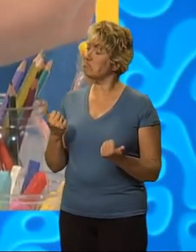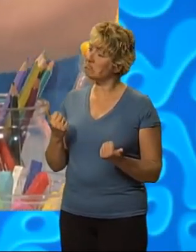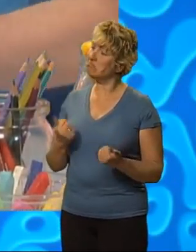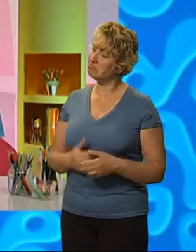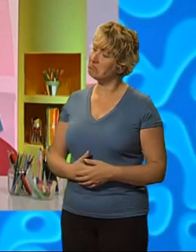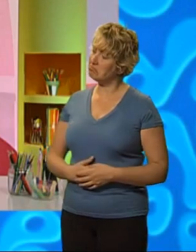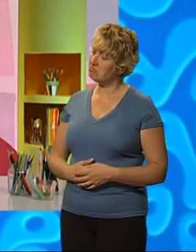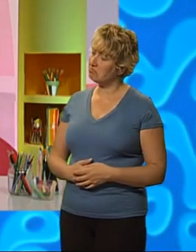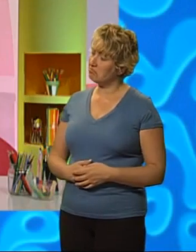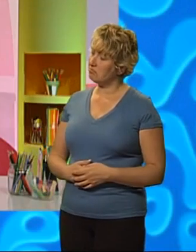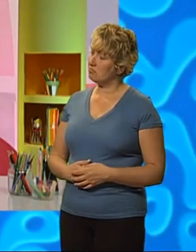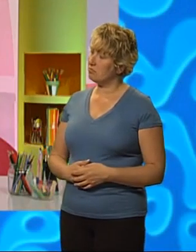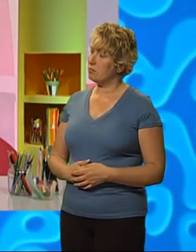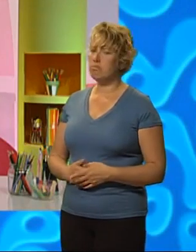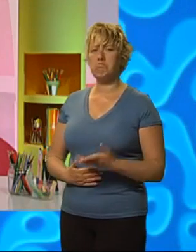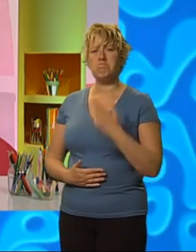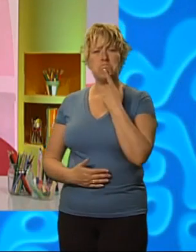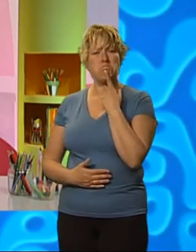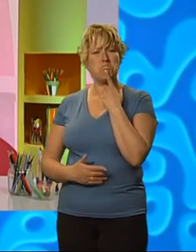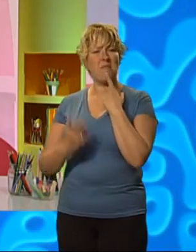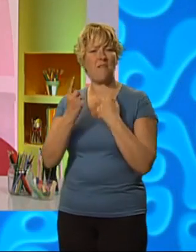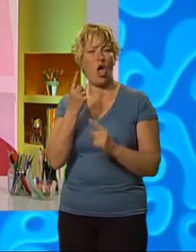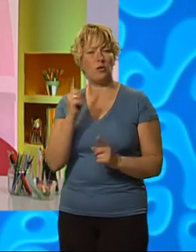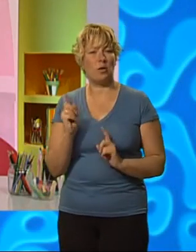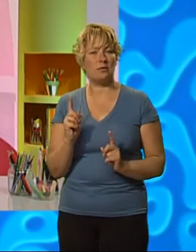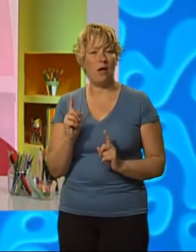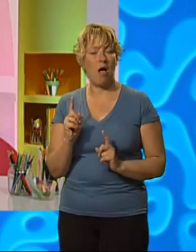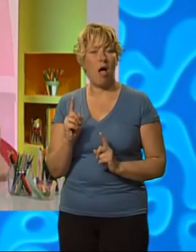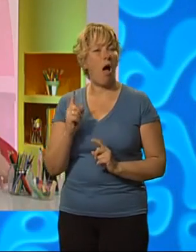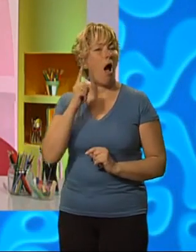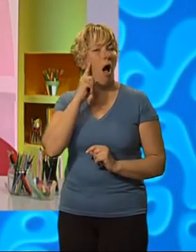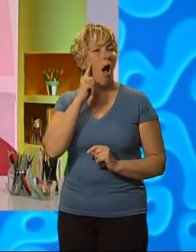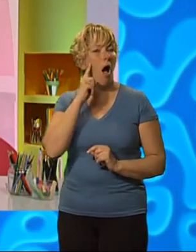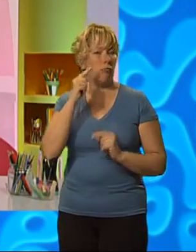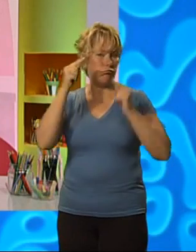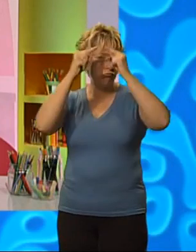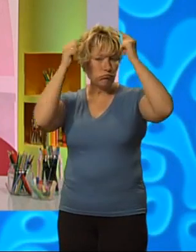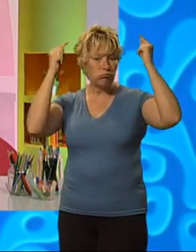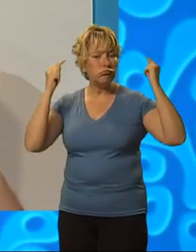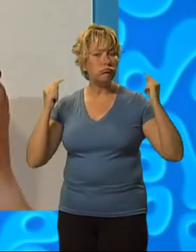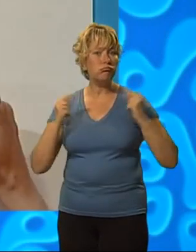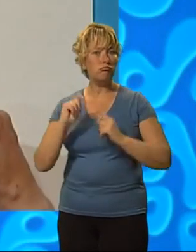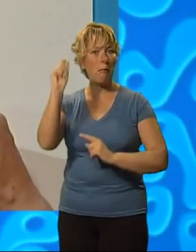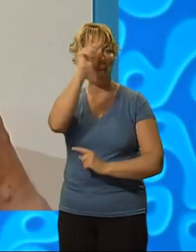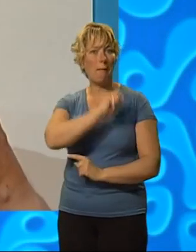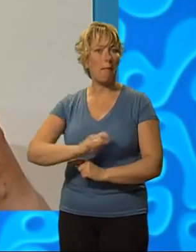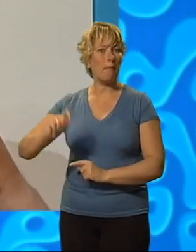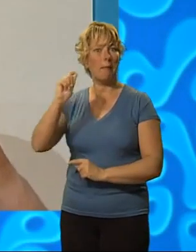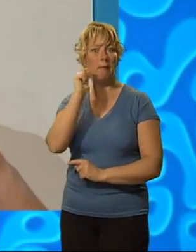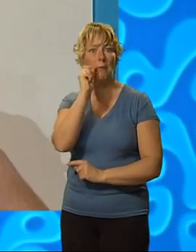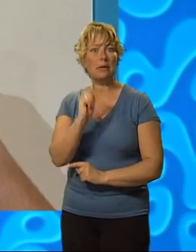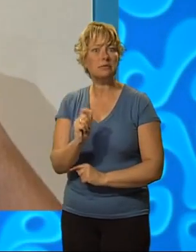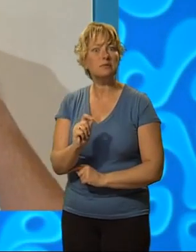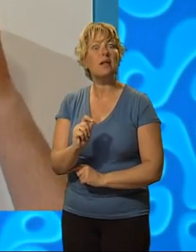well. So, what do we use first? Well, what about making the outline with the pencil?